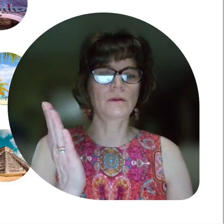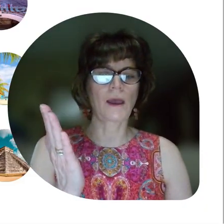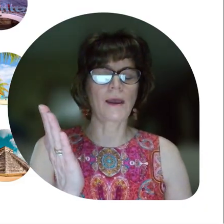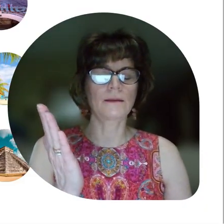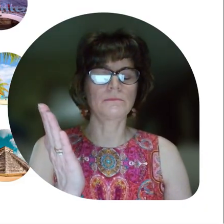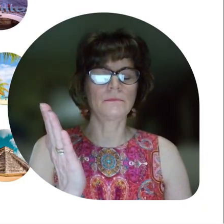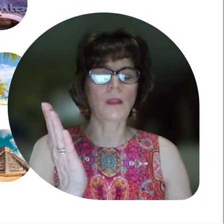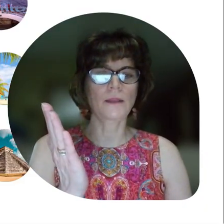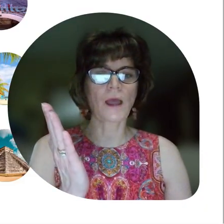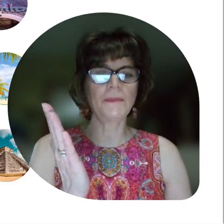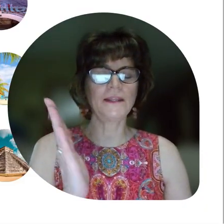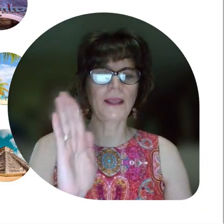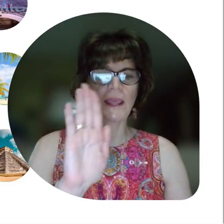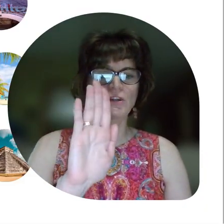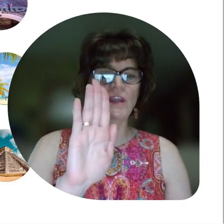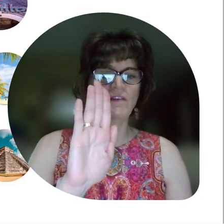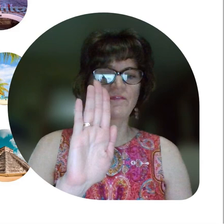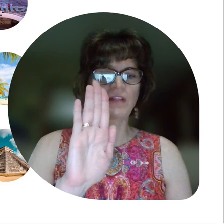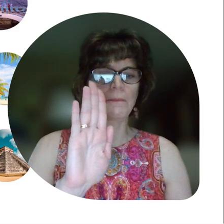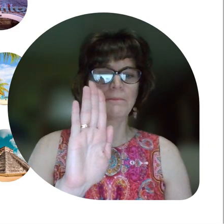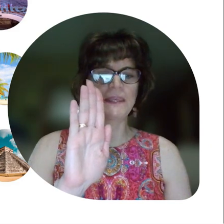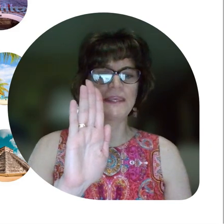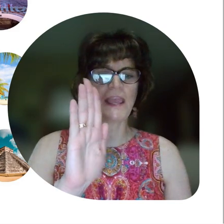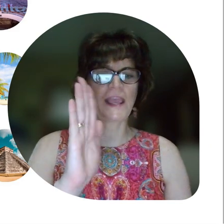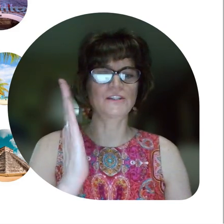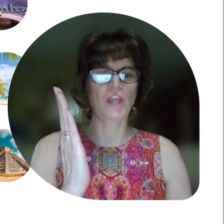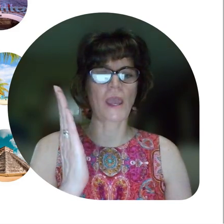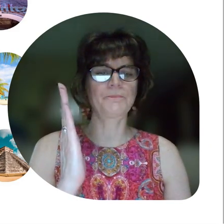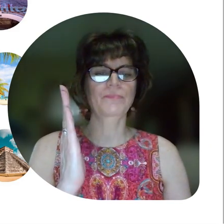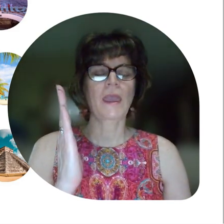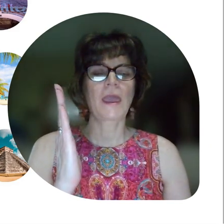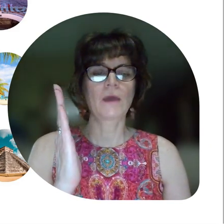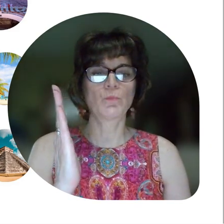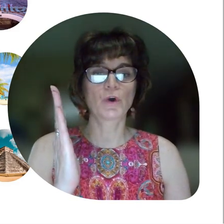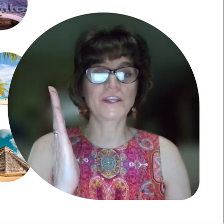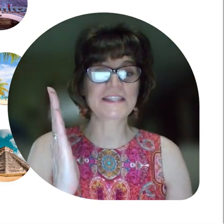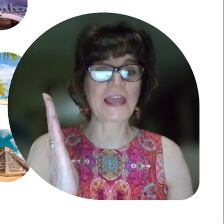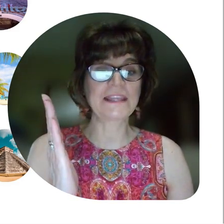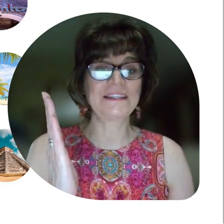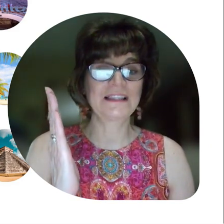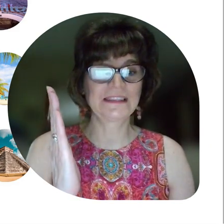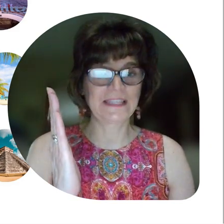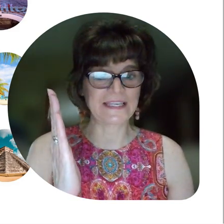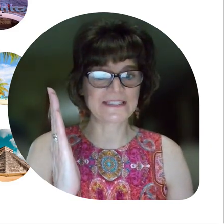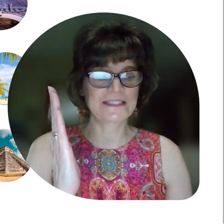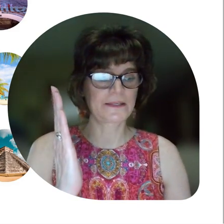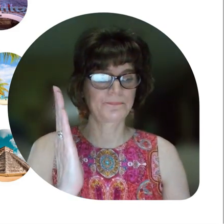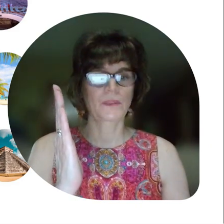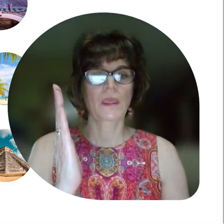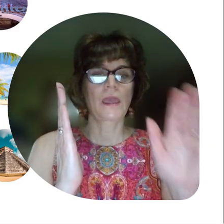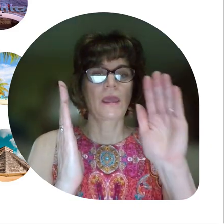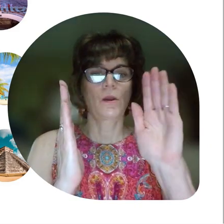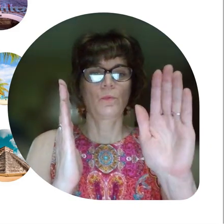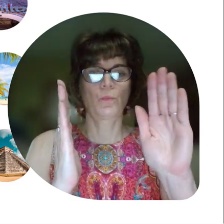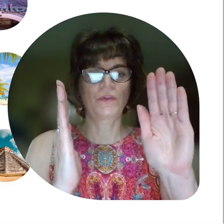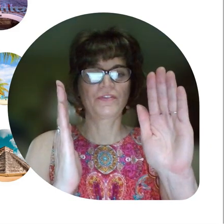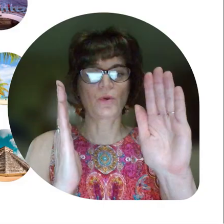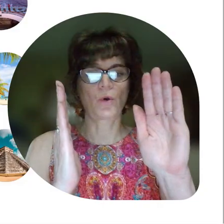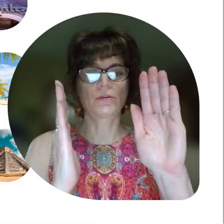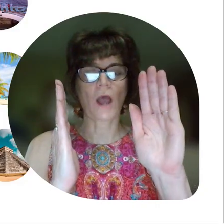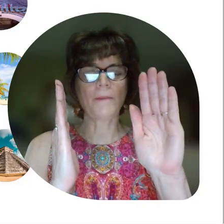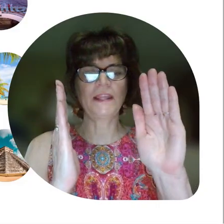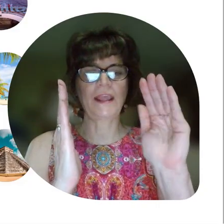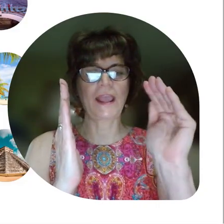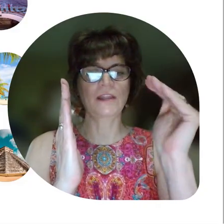your non-dominant hand, you're going to have a flat B hand shape, and we're going to sign list. With